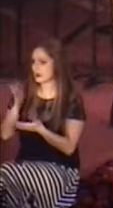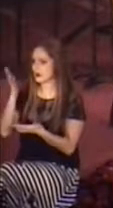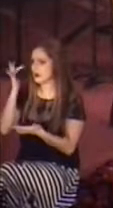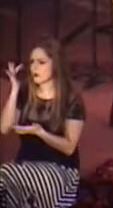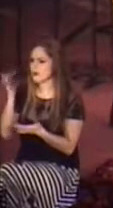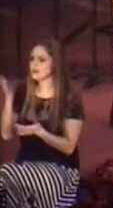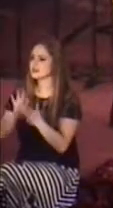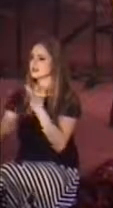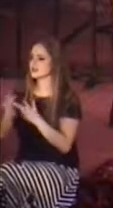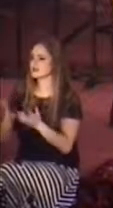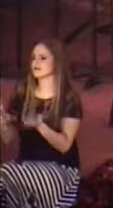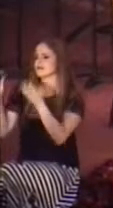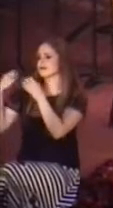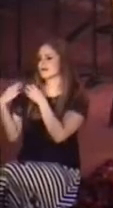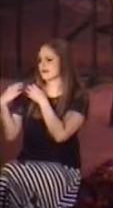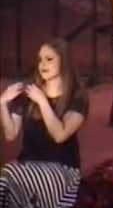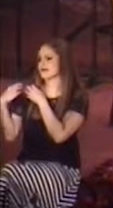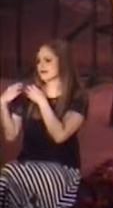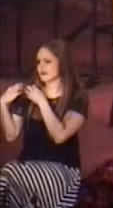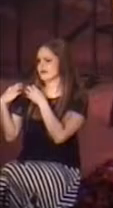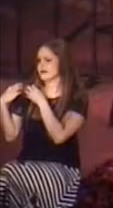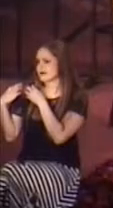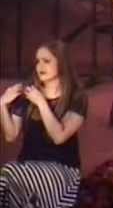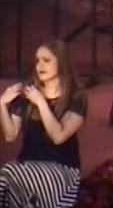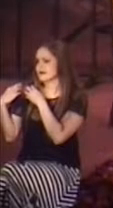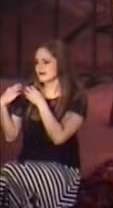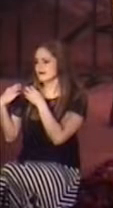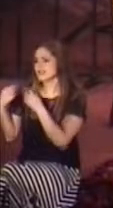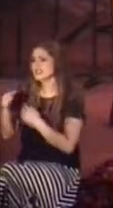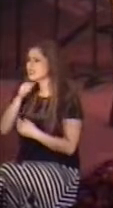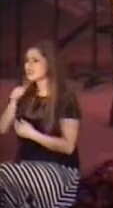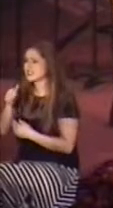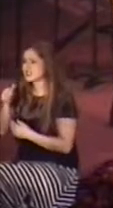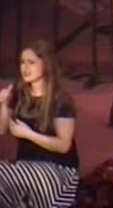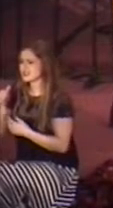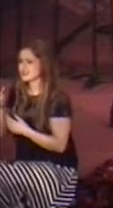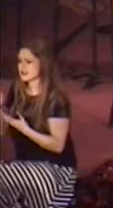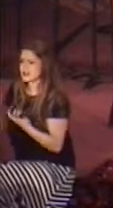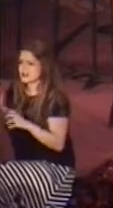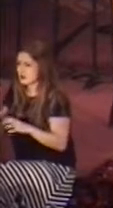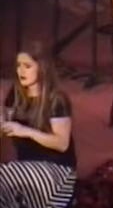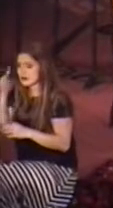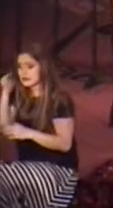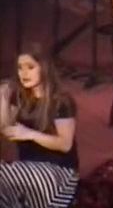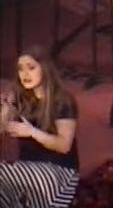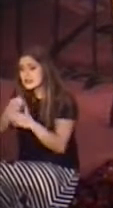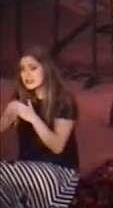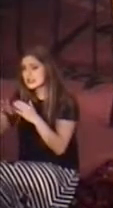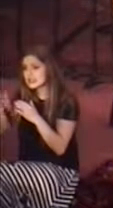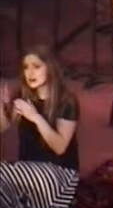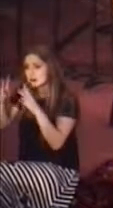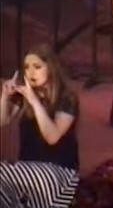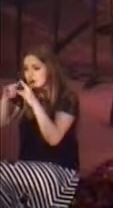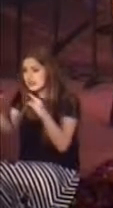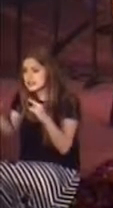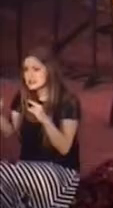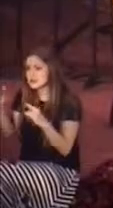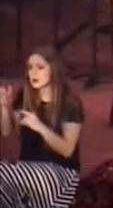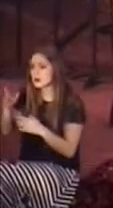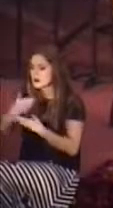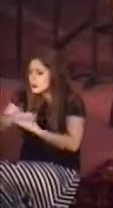Himself. You see, we don't like to look into the manger. We don't like to look at the baby. We don't like to look at the pageantry around it